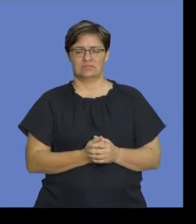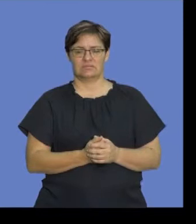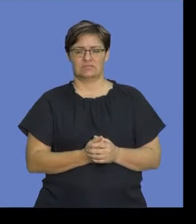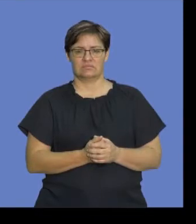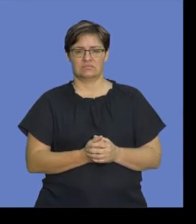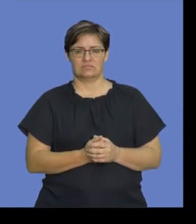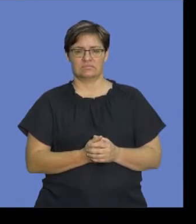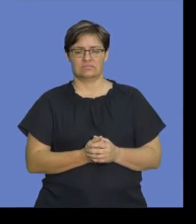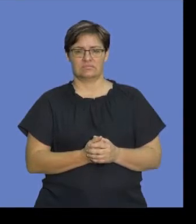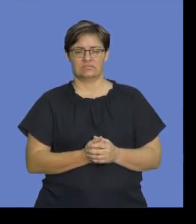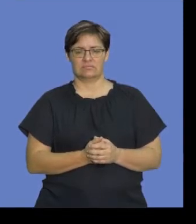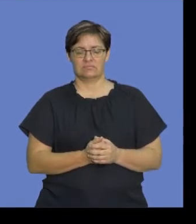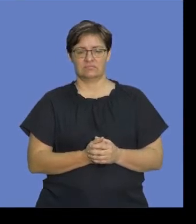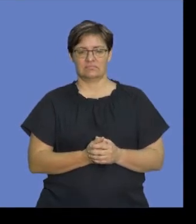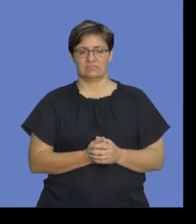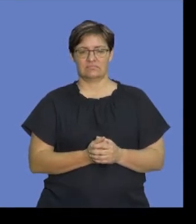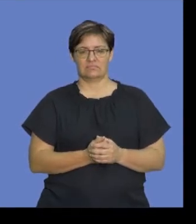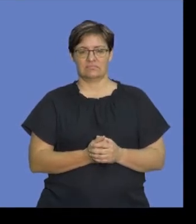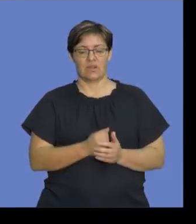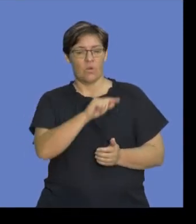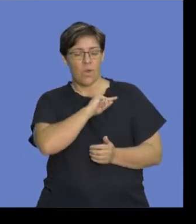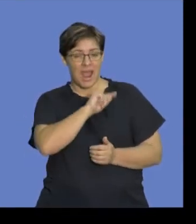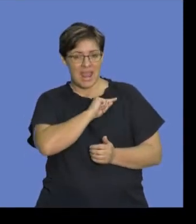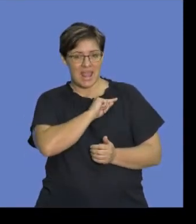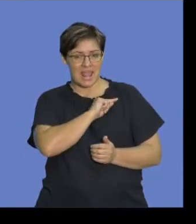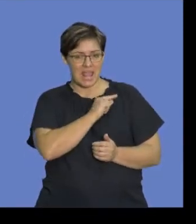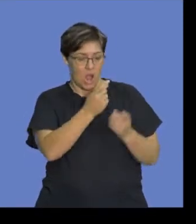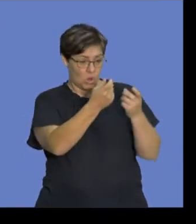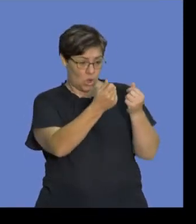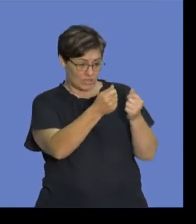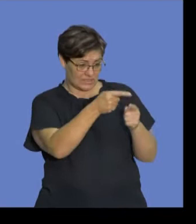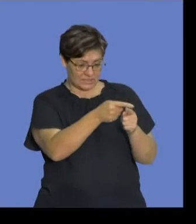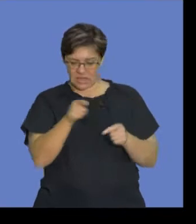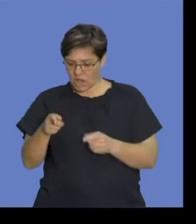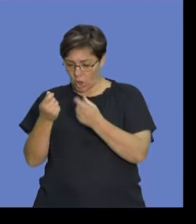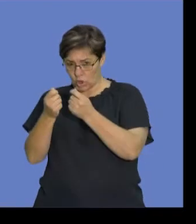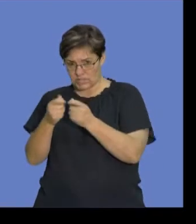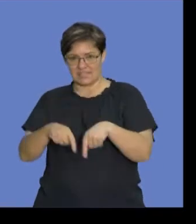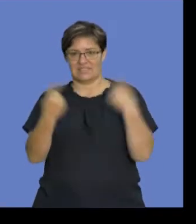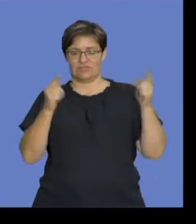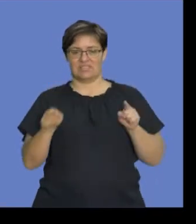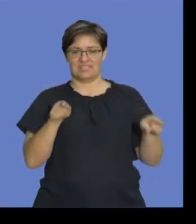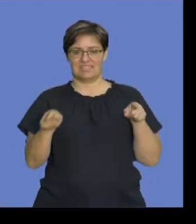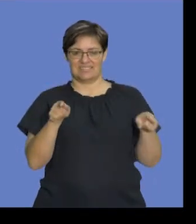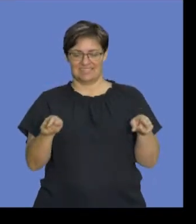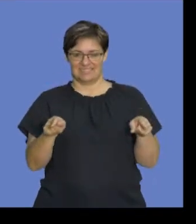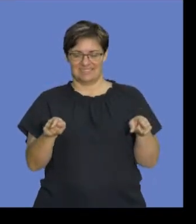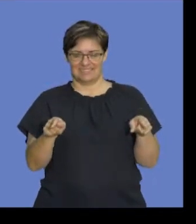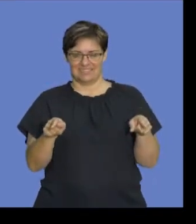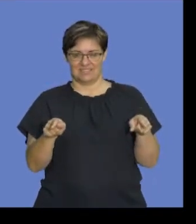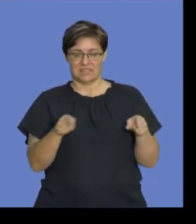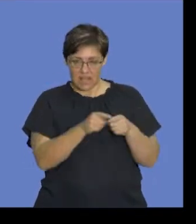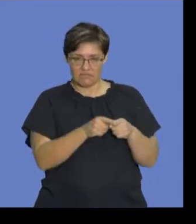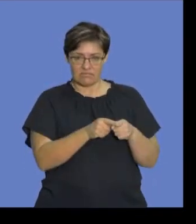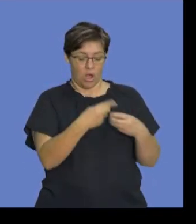Because there are different costs to consider. Remember, when you're making a